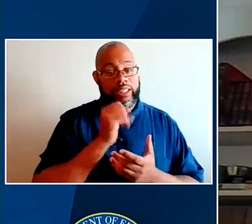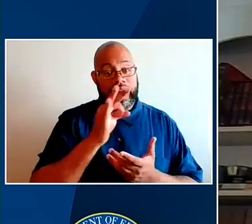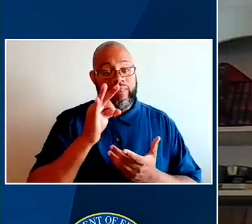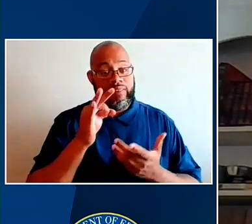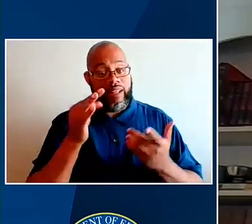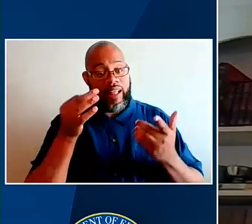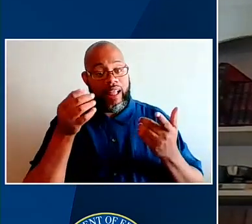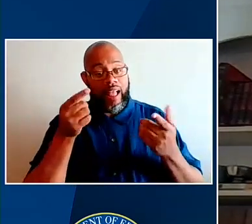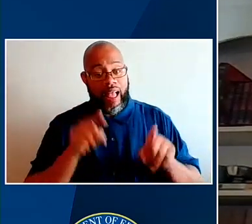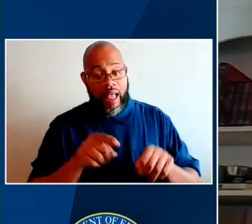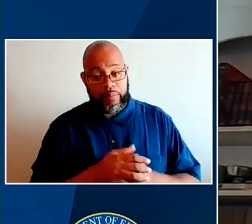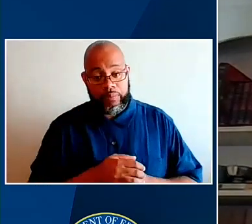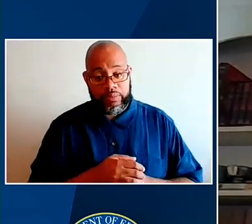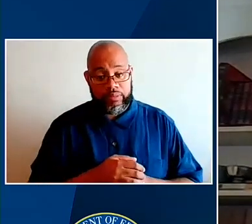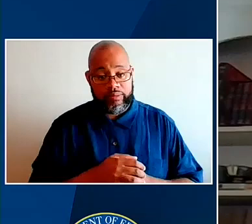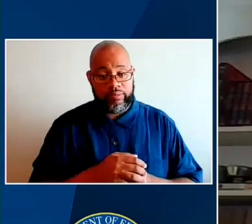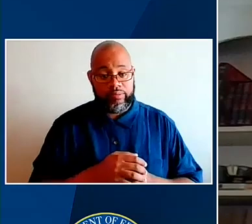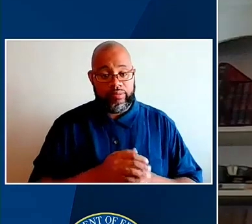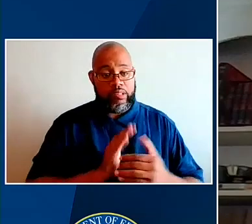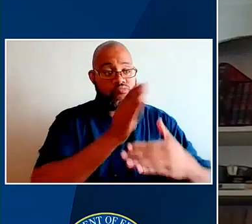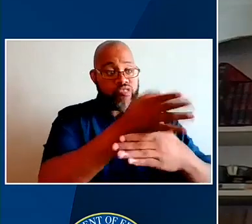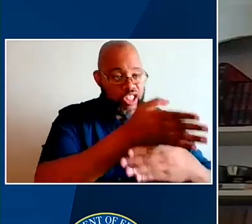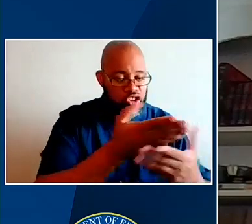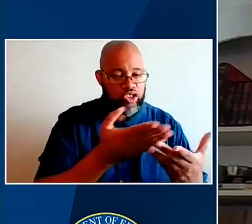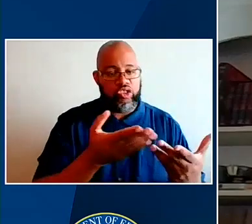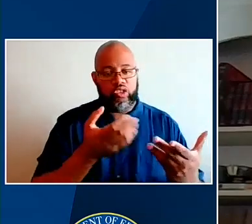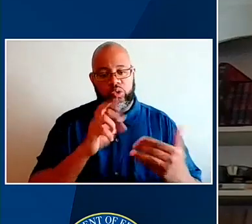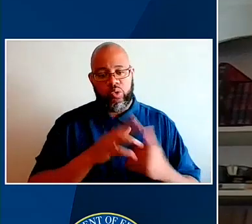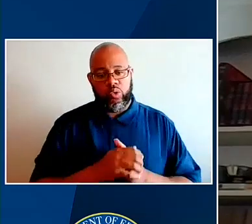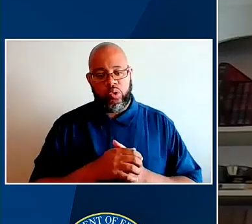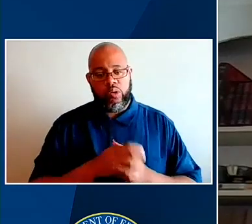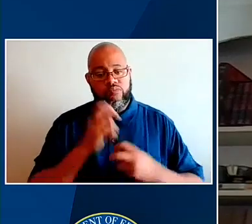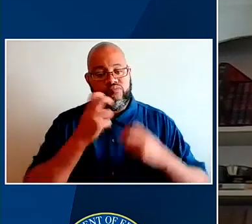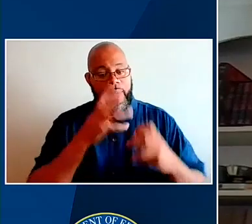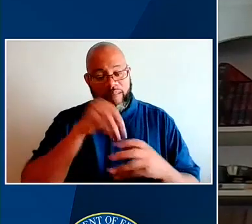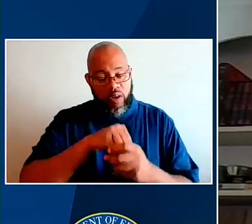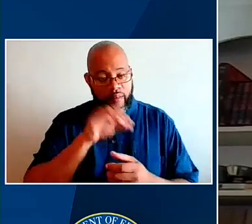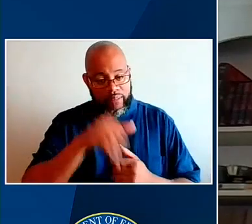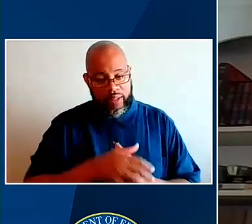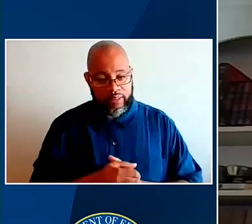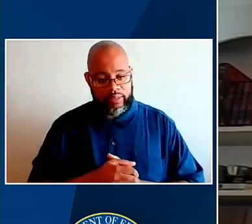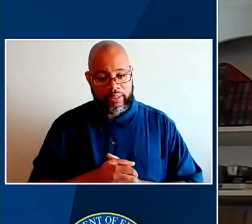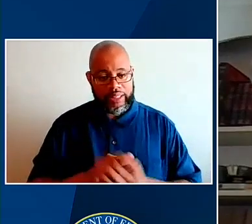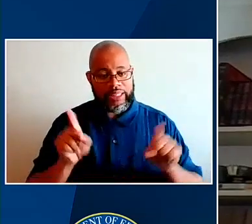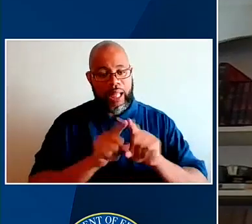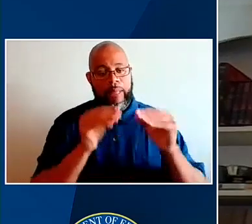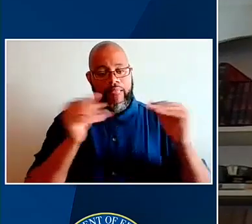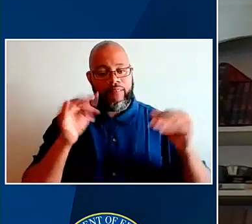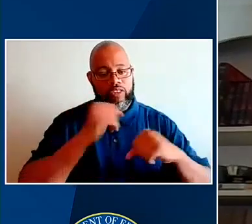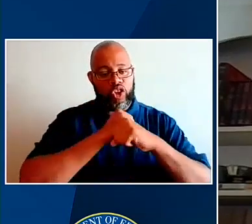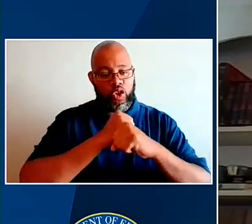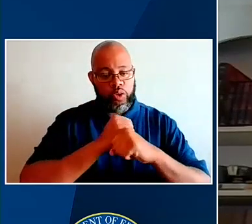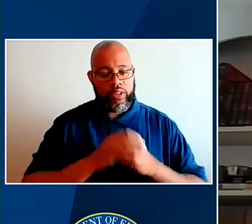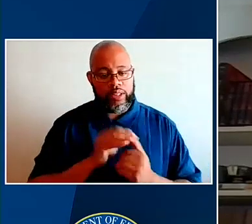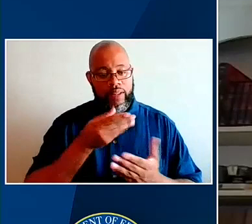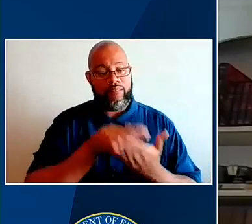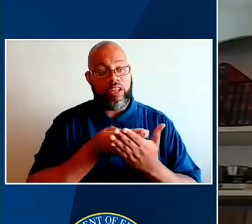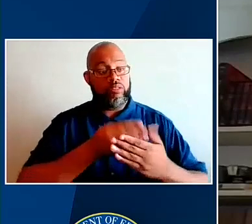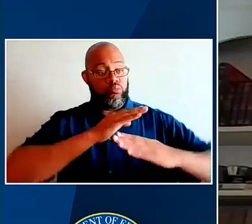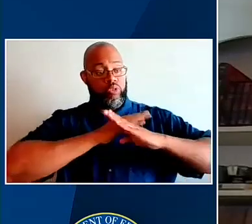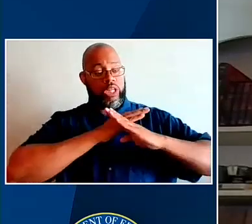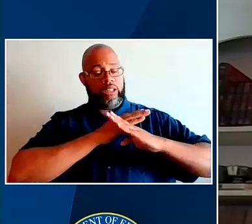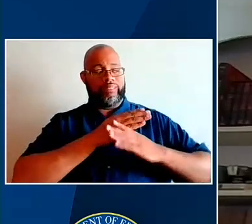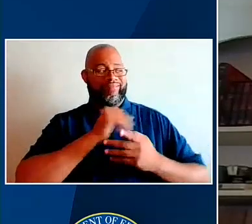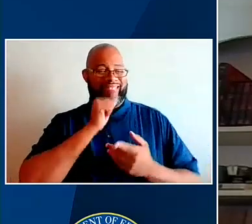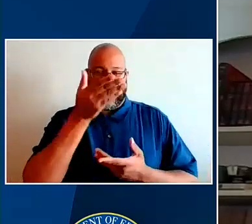breaches or problems involving this, the same level of security where the funds are protected simply is not